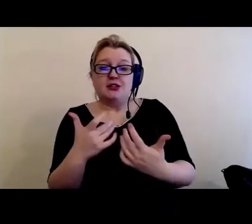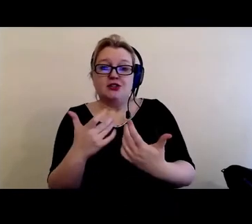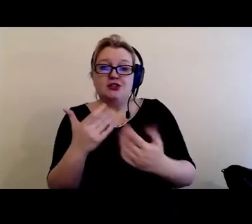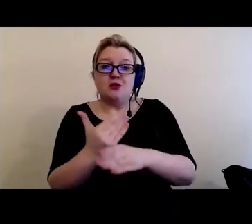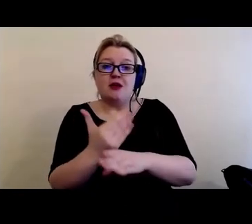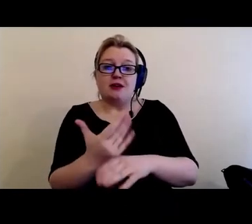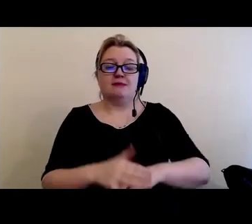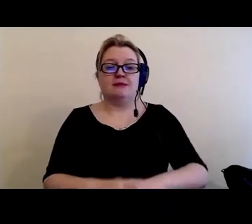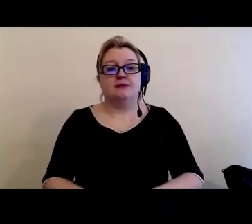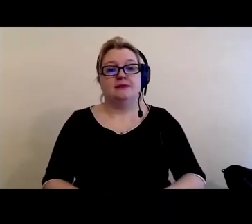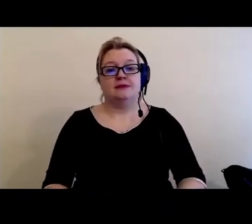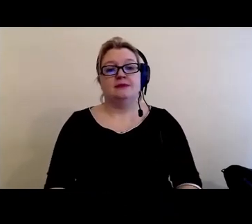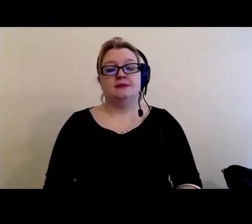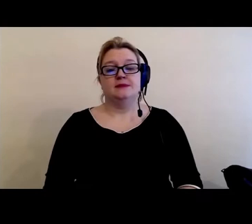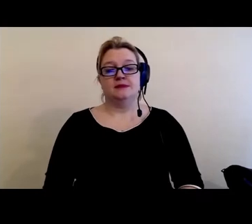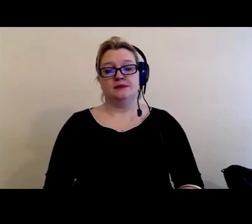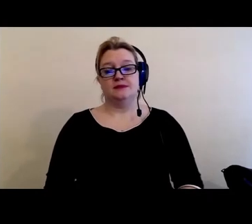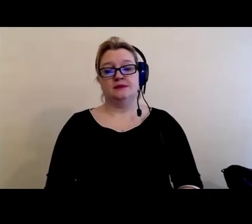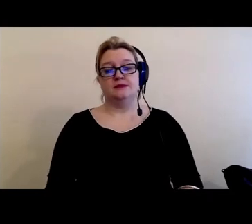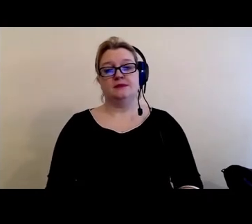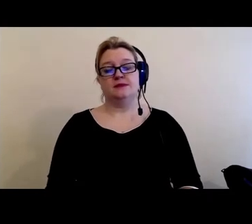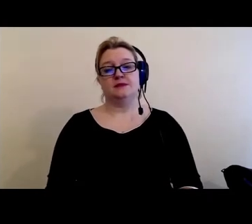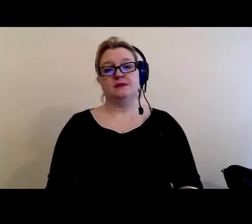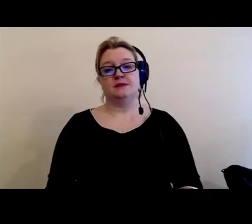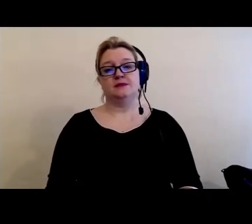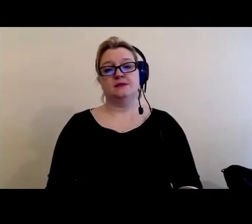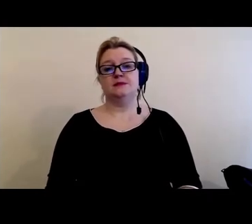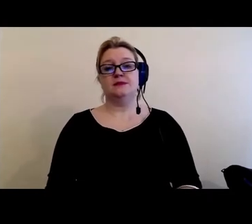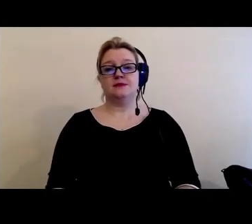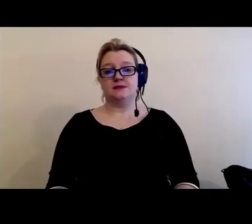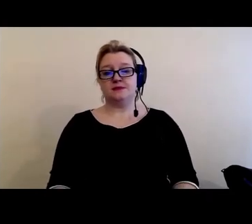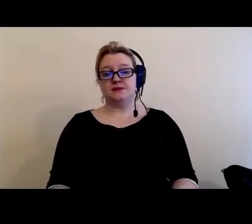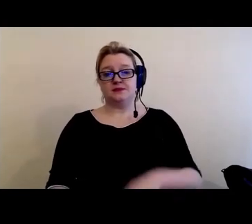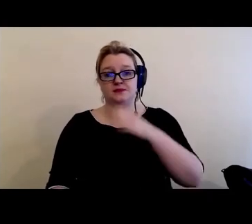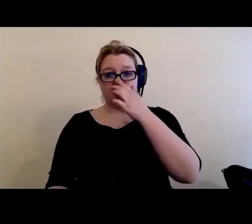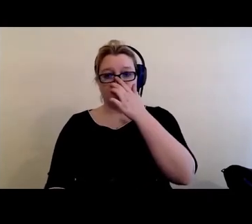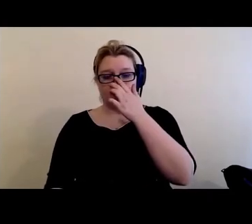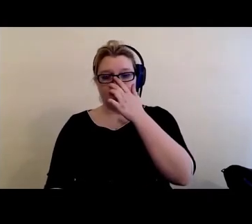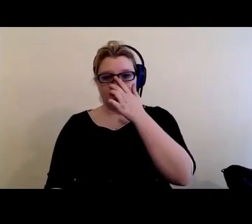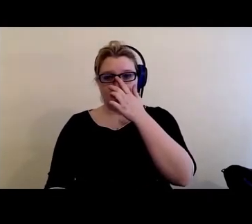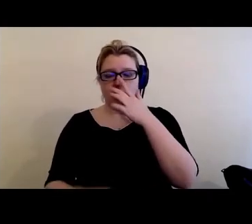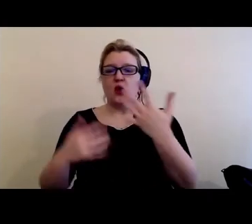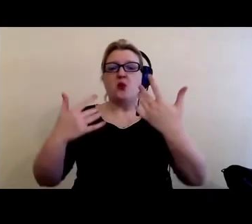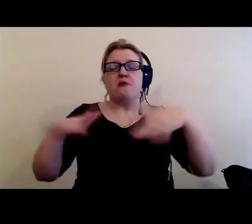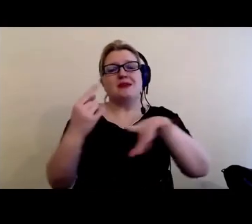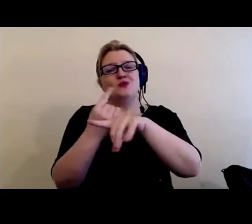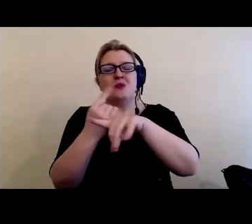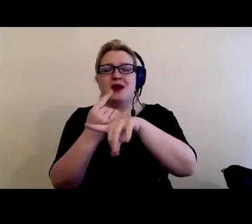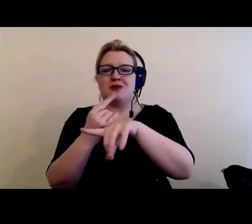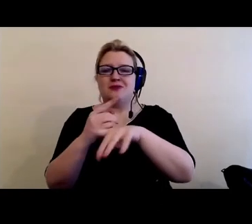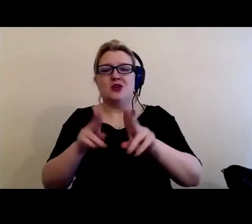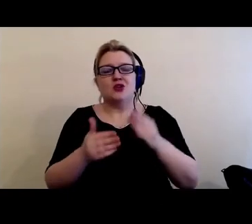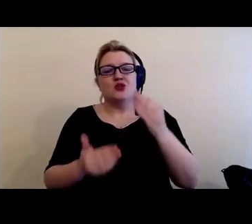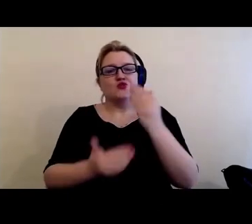And we've also had some questions through around new ways of delivering care, which will, of course, affect staff as well as people